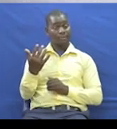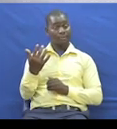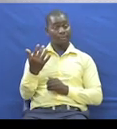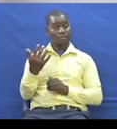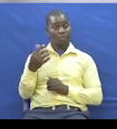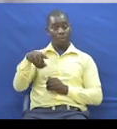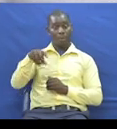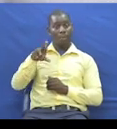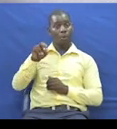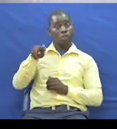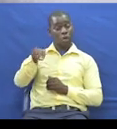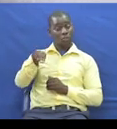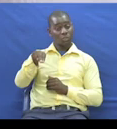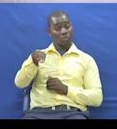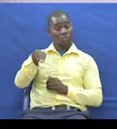of protons